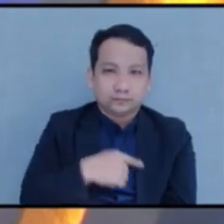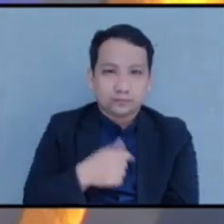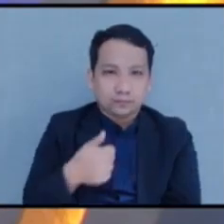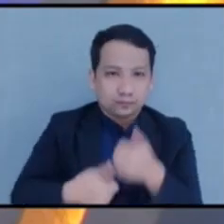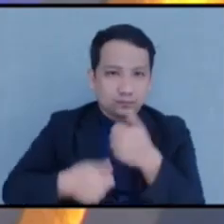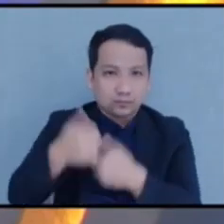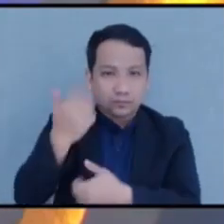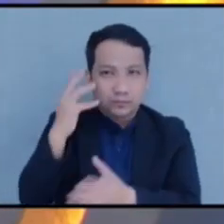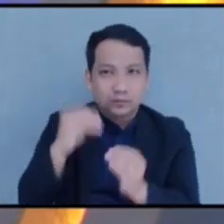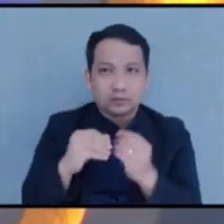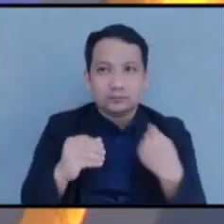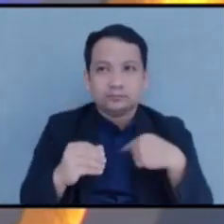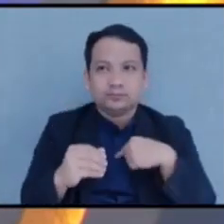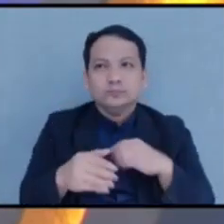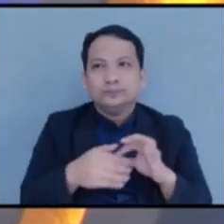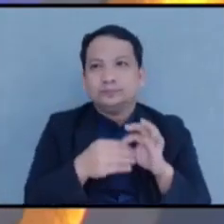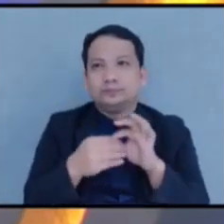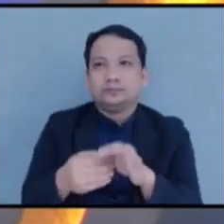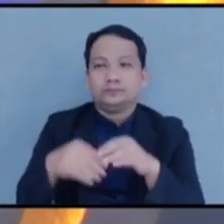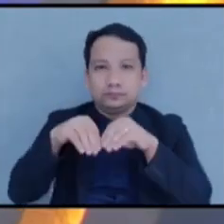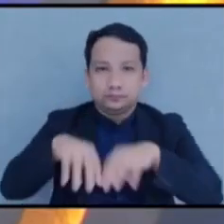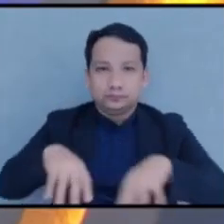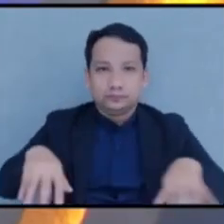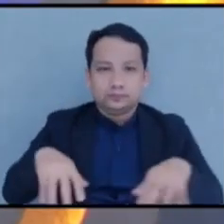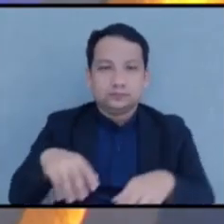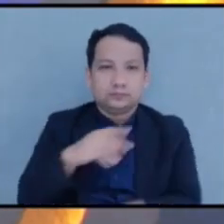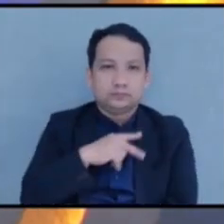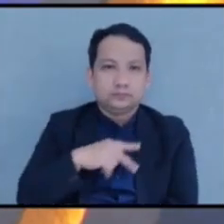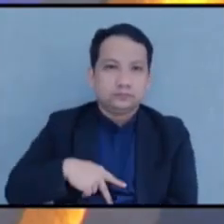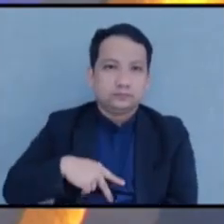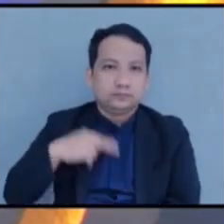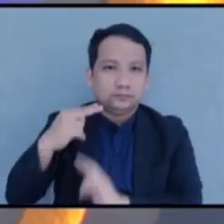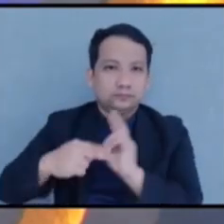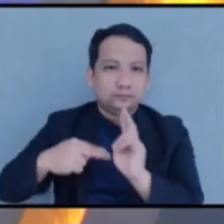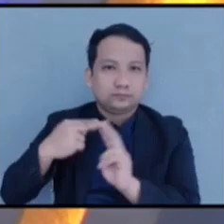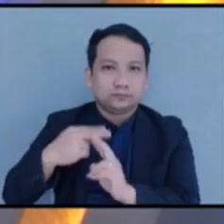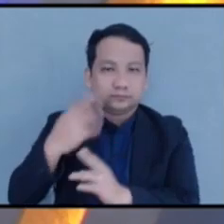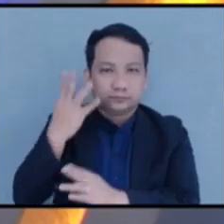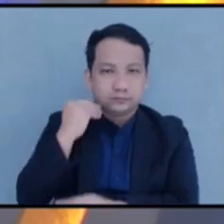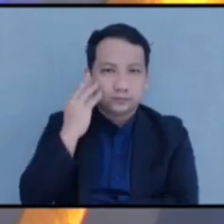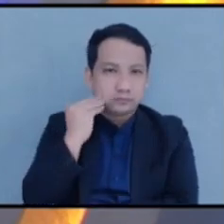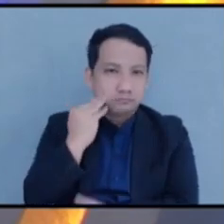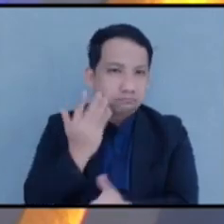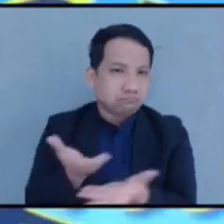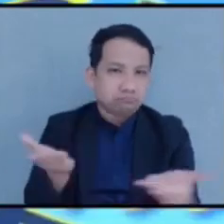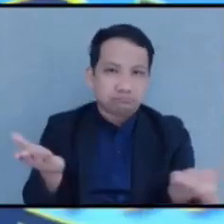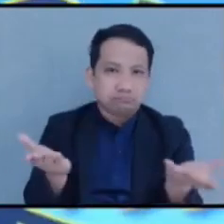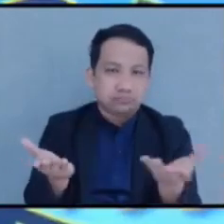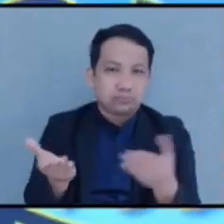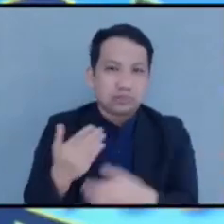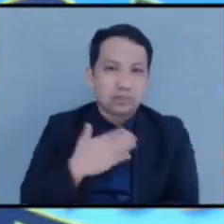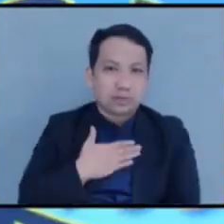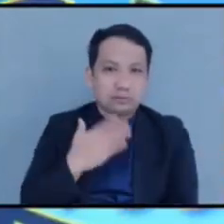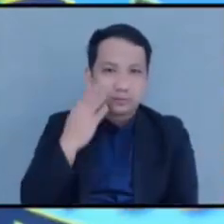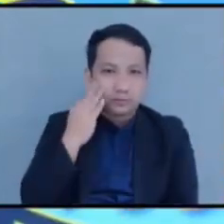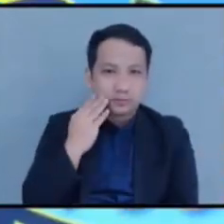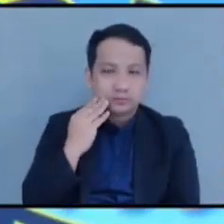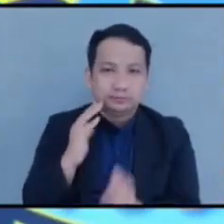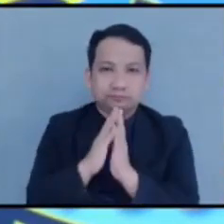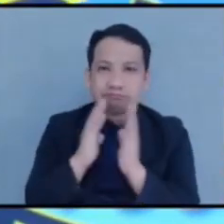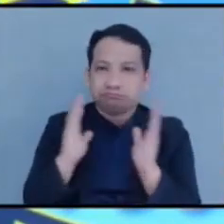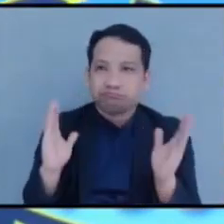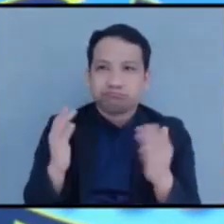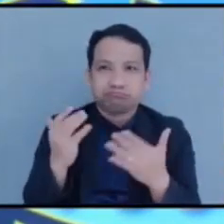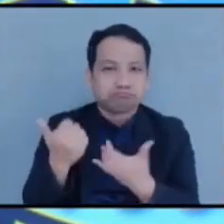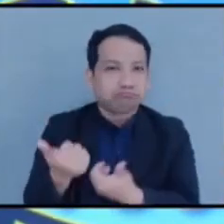the Princess of the Universe. How's your experience? Well, my experience was really, really great.